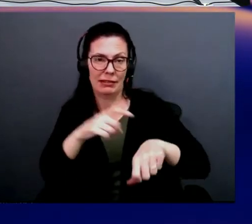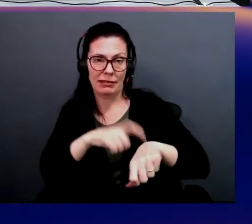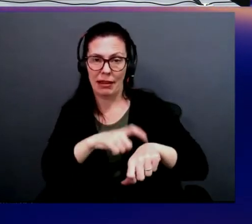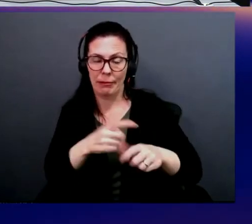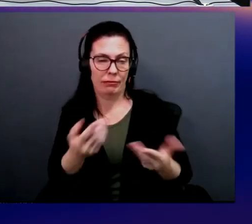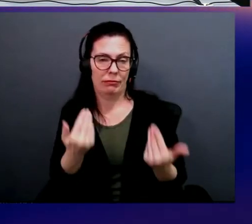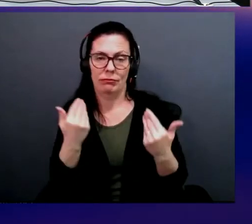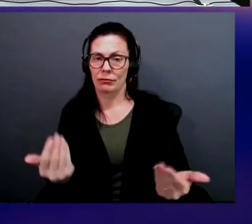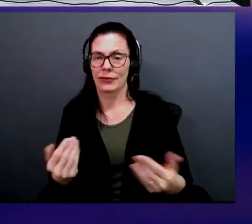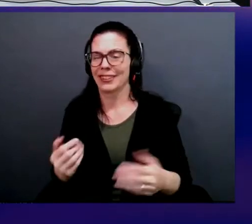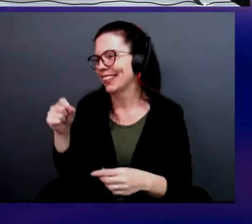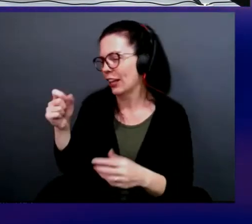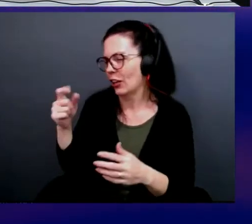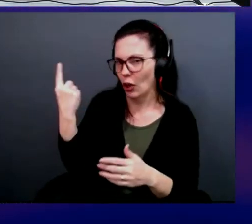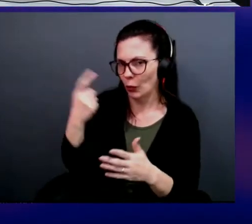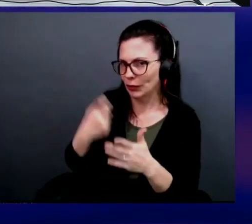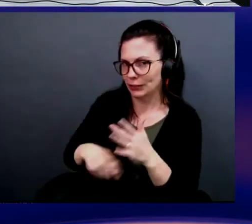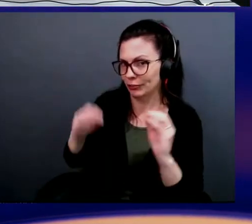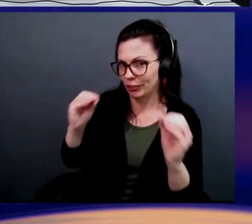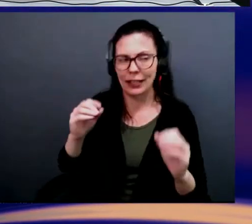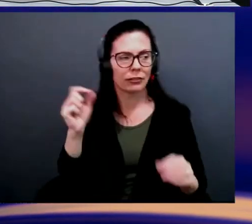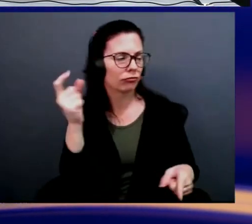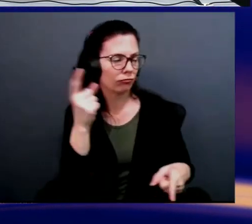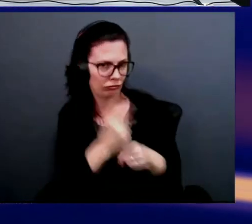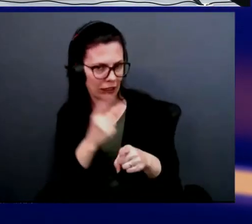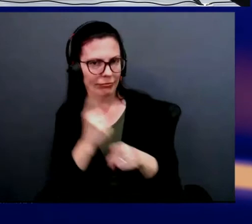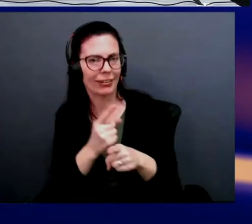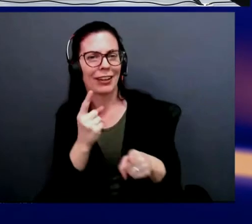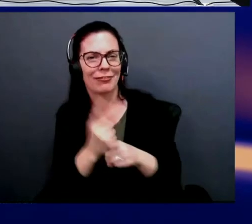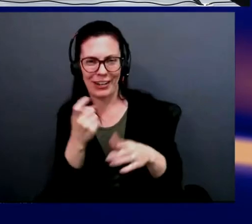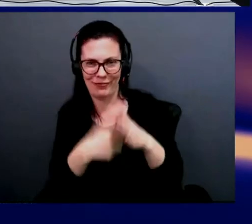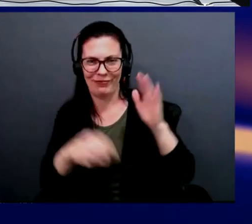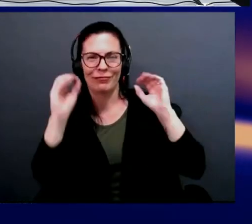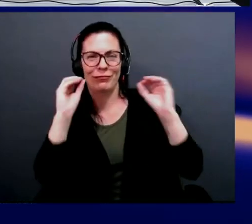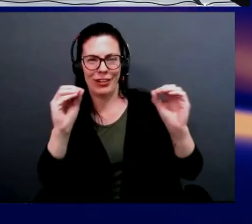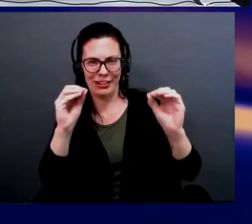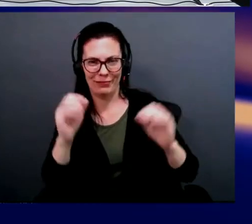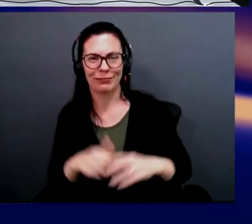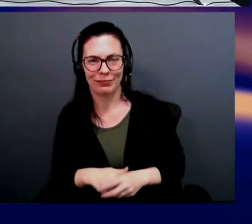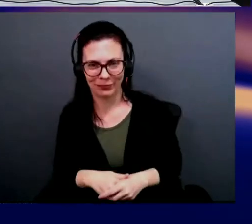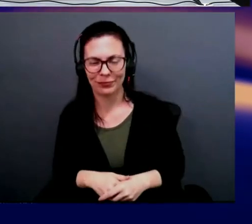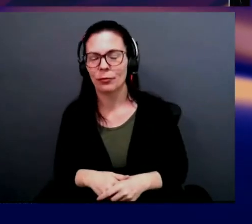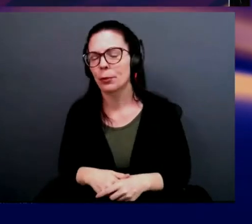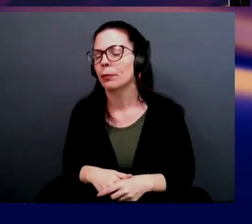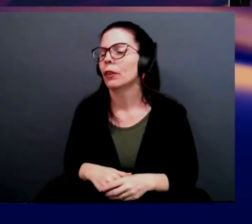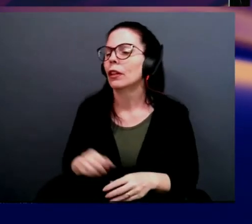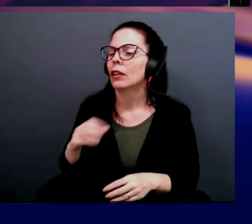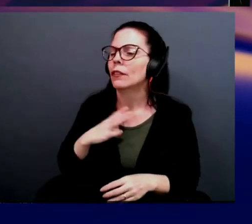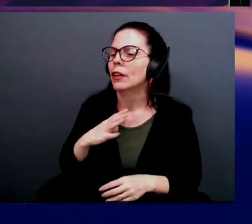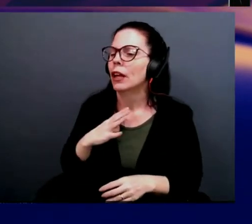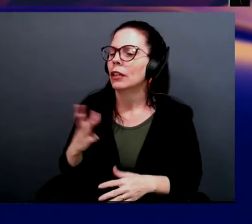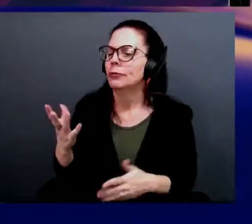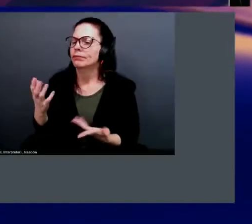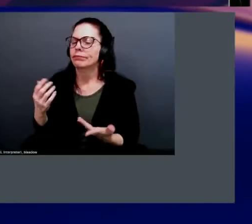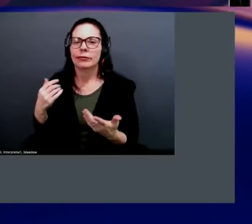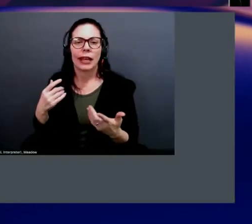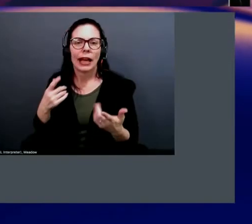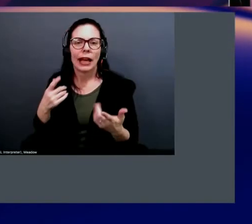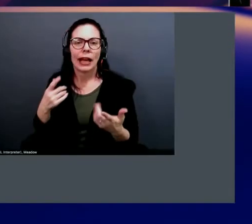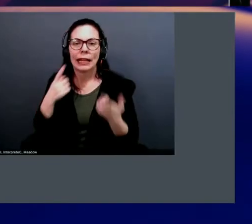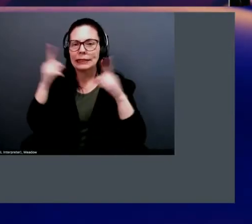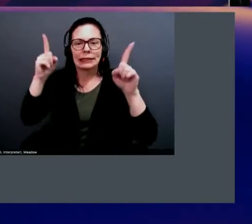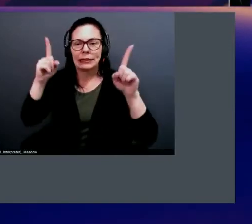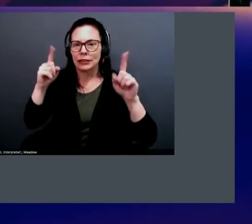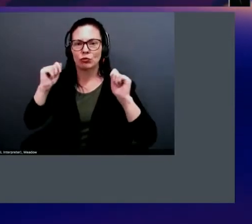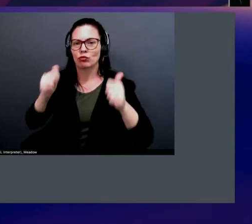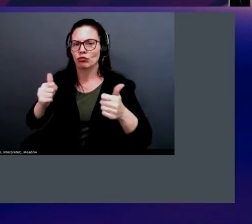Always free to take. Always free to take it, absolutely. Okay. All right. So let's say I've been successful. I've got through the assessment.